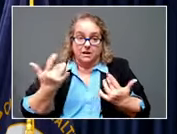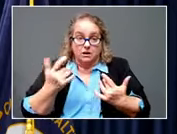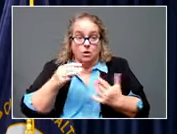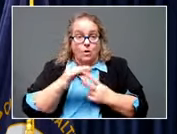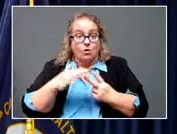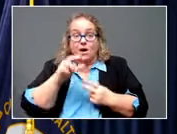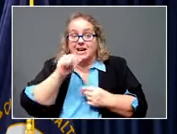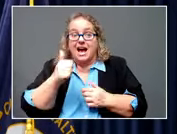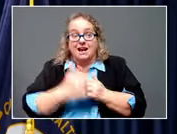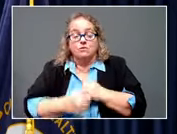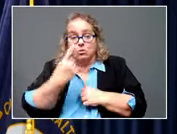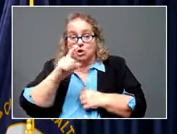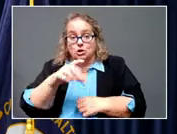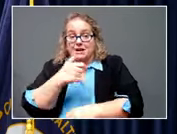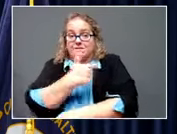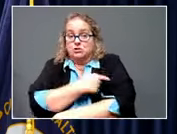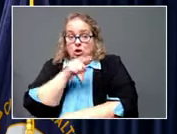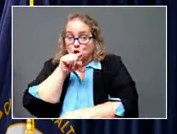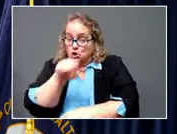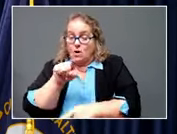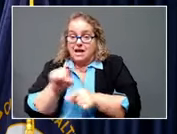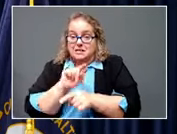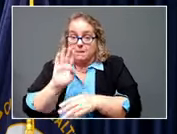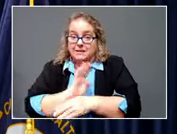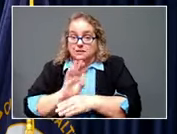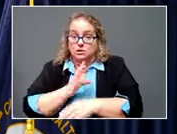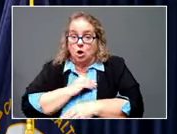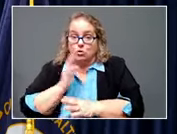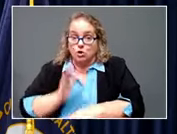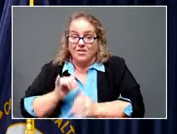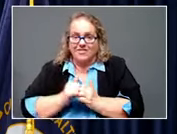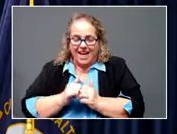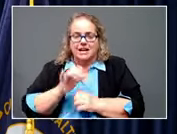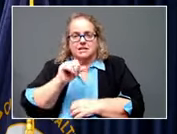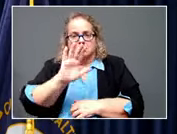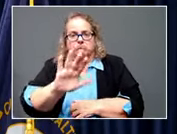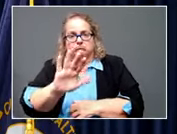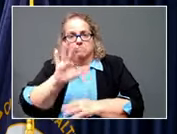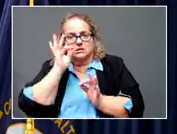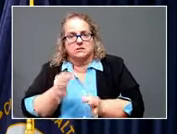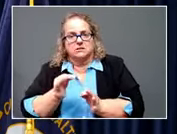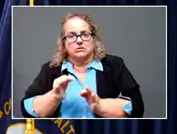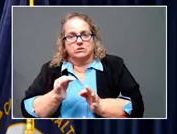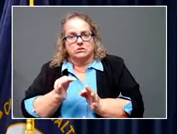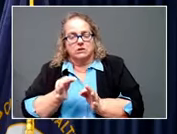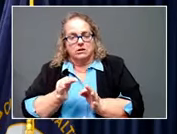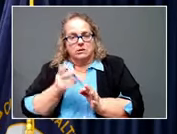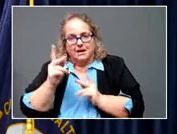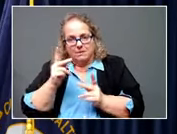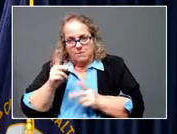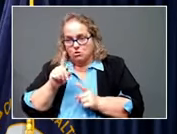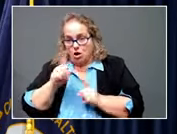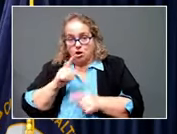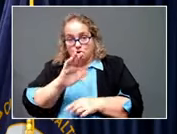you as a business owner, that is your prerogative, right? Just like many people talk about, it's their right to do this or to do that. That